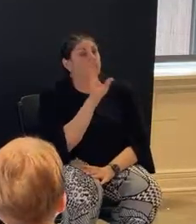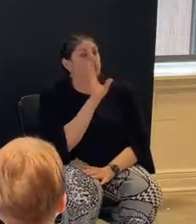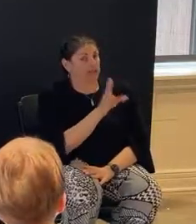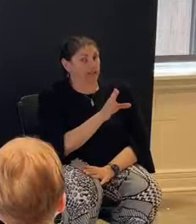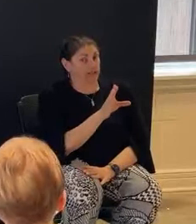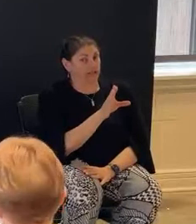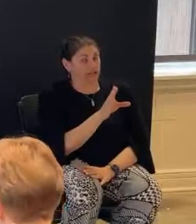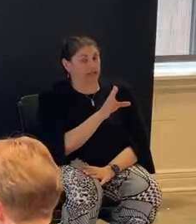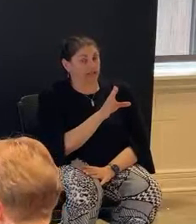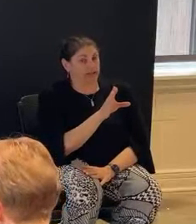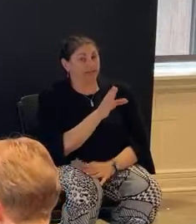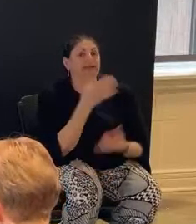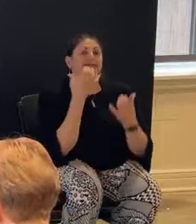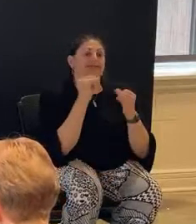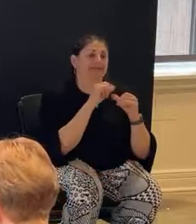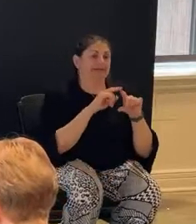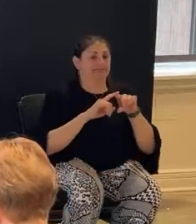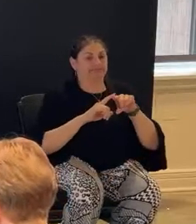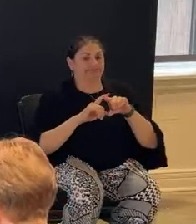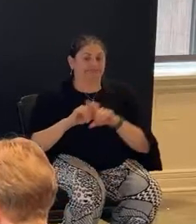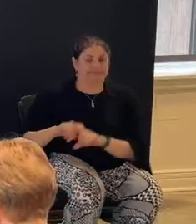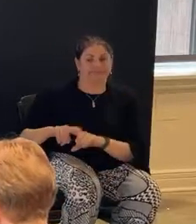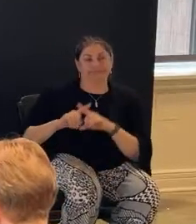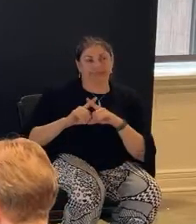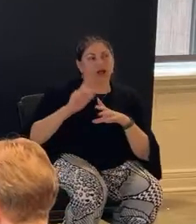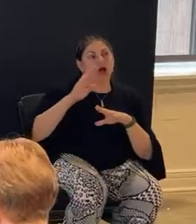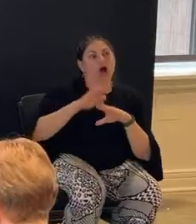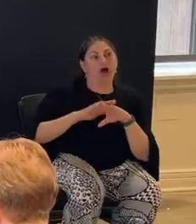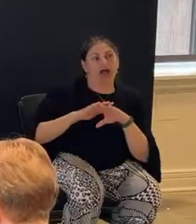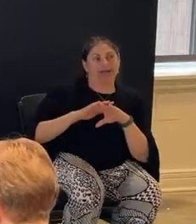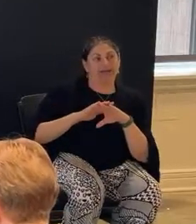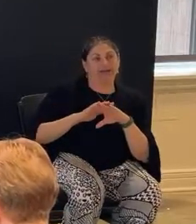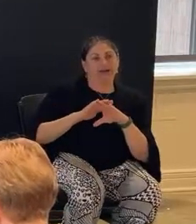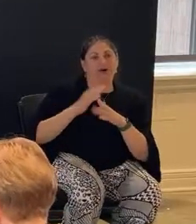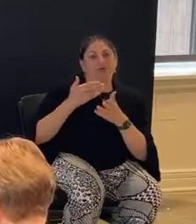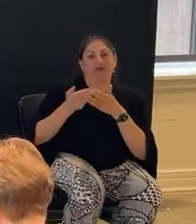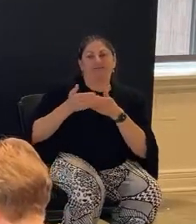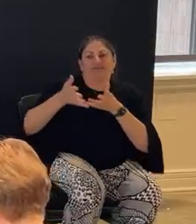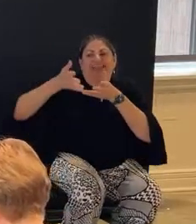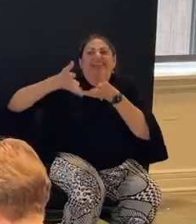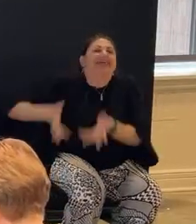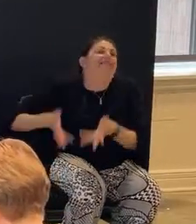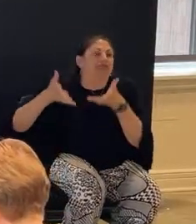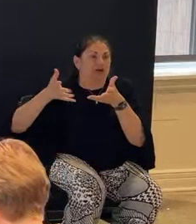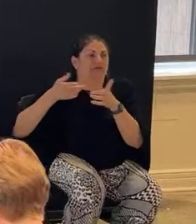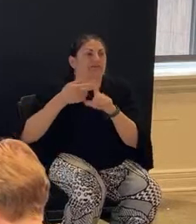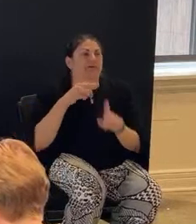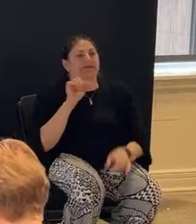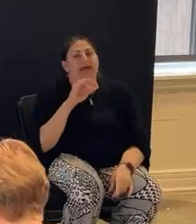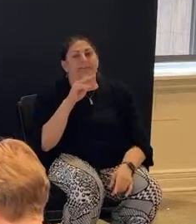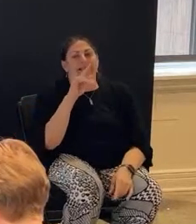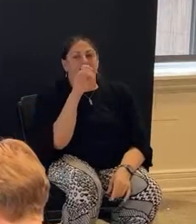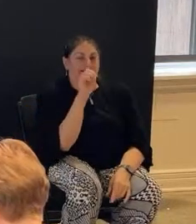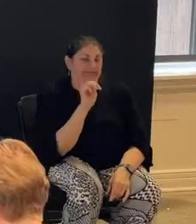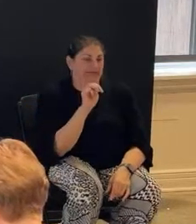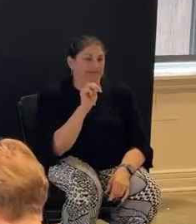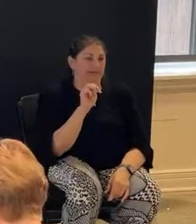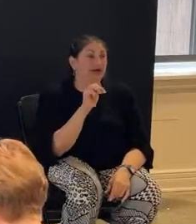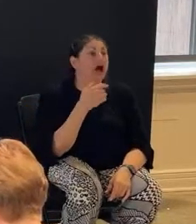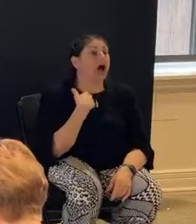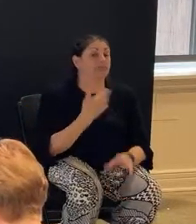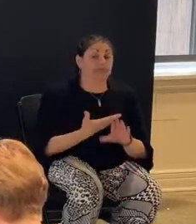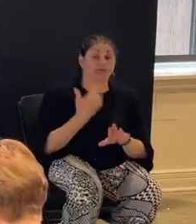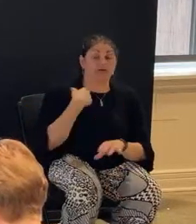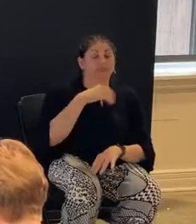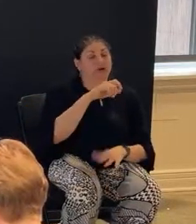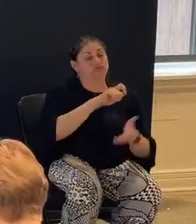know, it still sort of feeds on the scraps from capitalism's high table. I used to write a lot about whales. I love